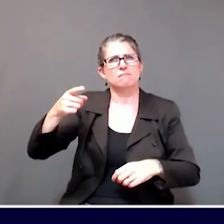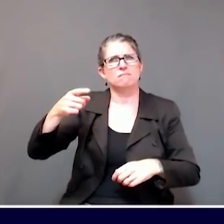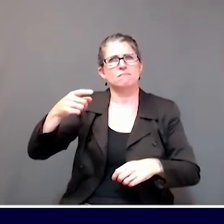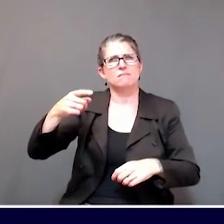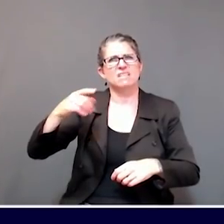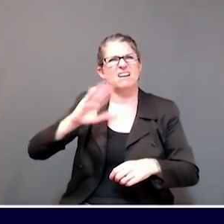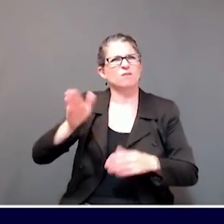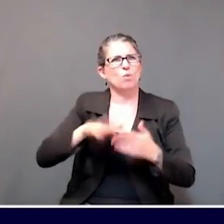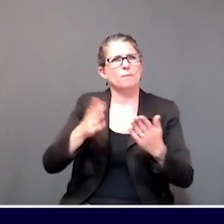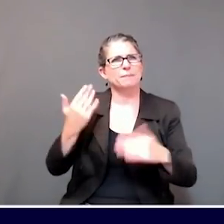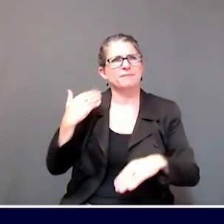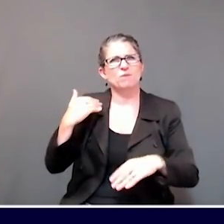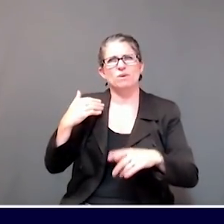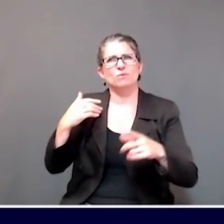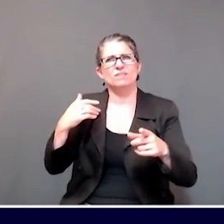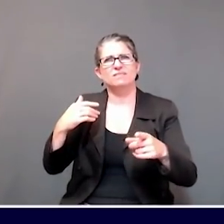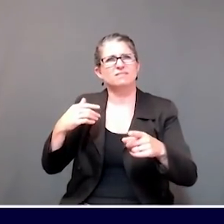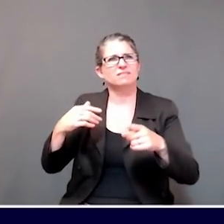relatedly,